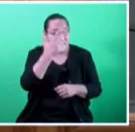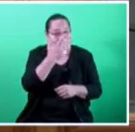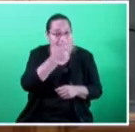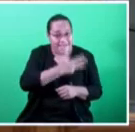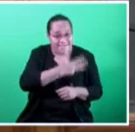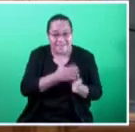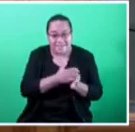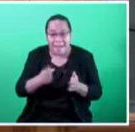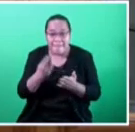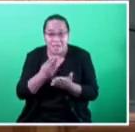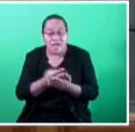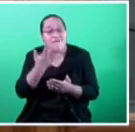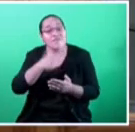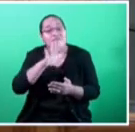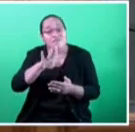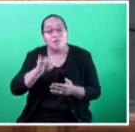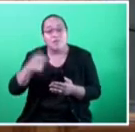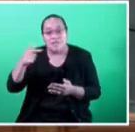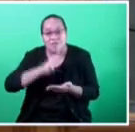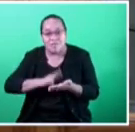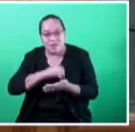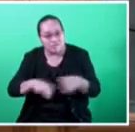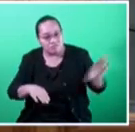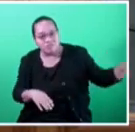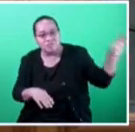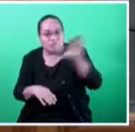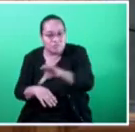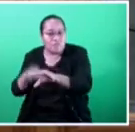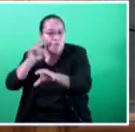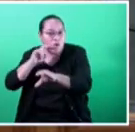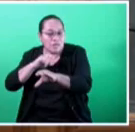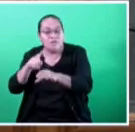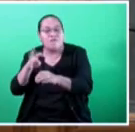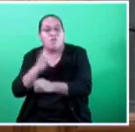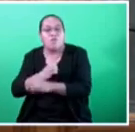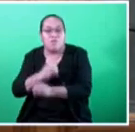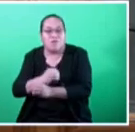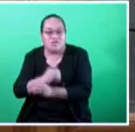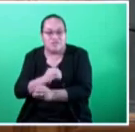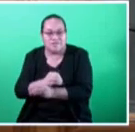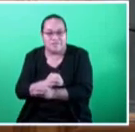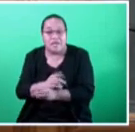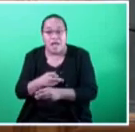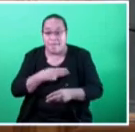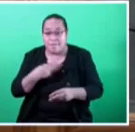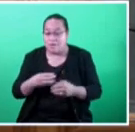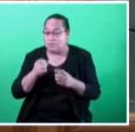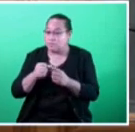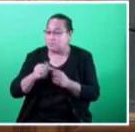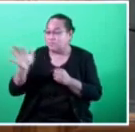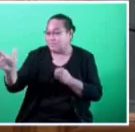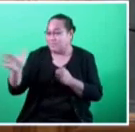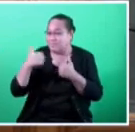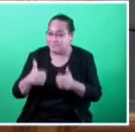budget, 55.7 million was allocated to Department of Waterways for its operation. While the Ministry has carried out excellent work